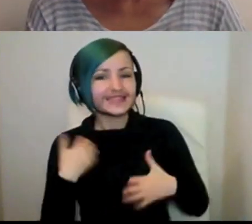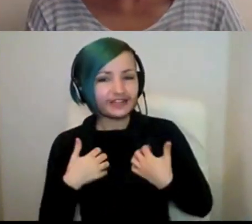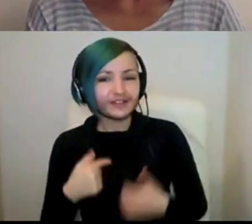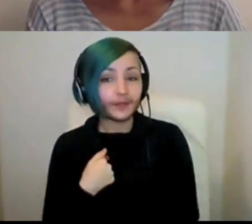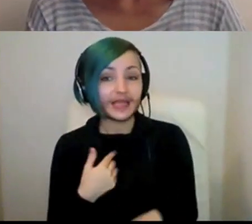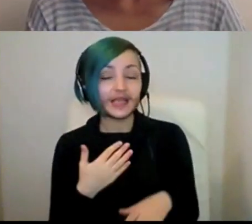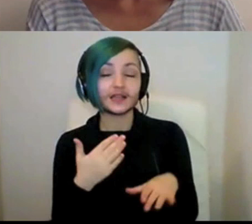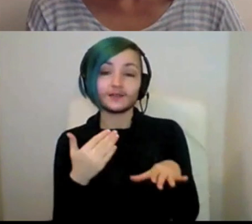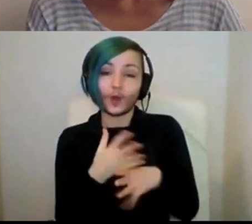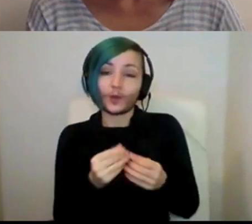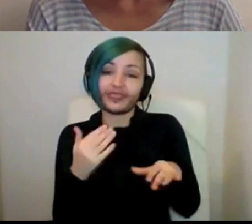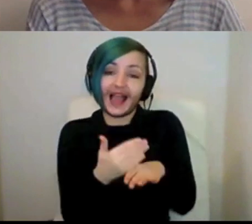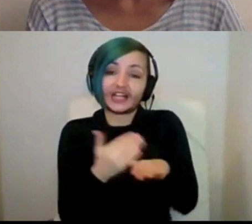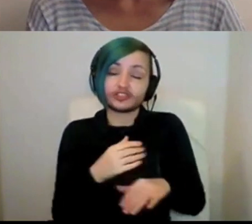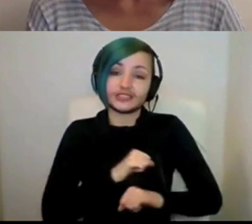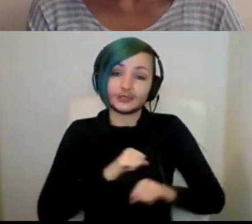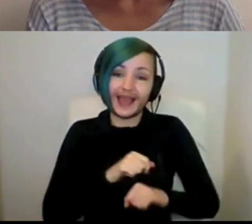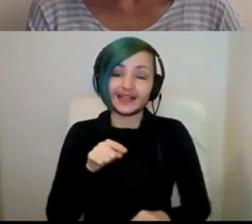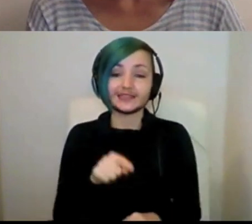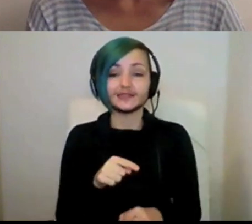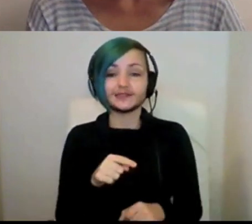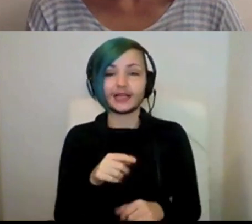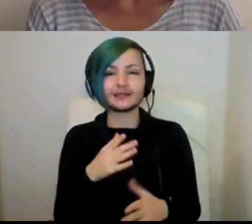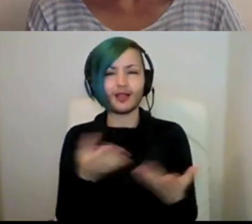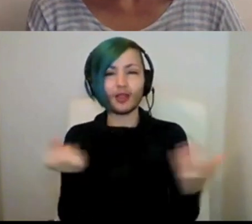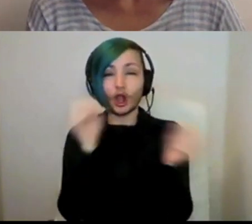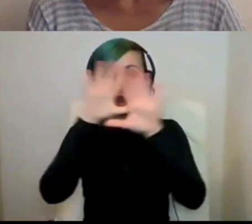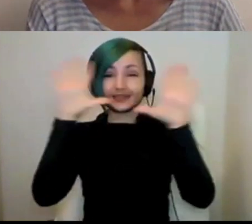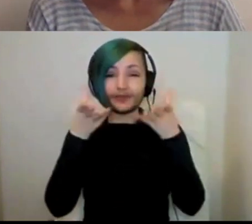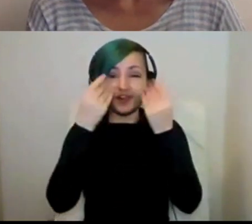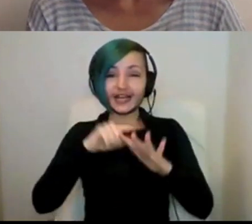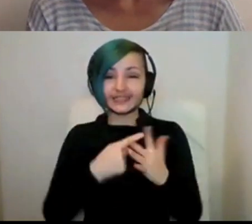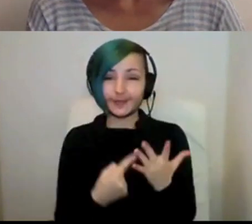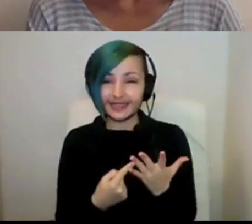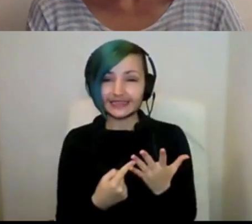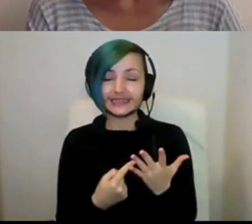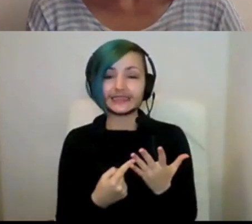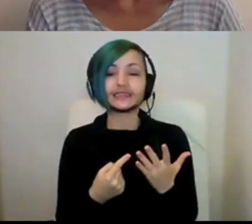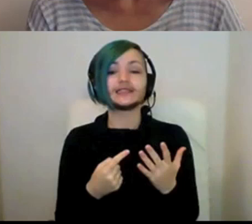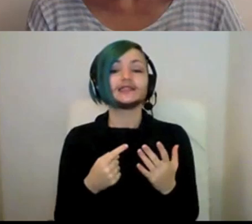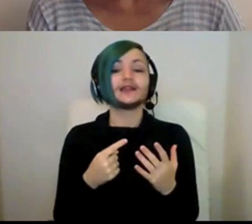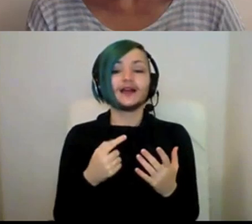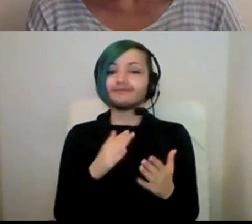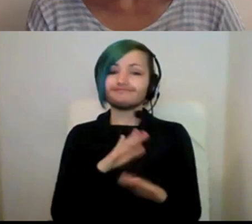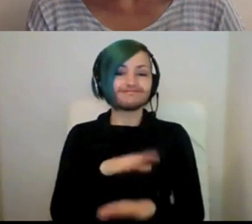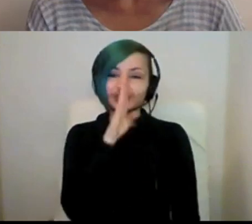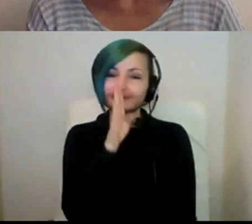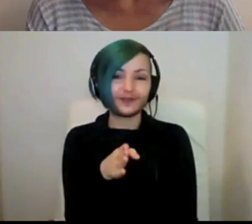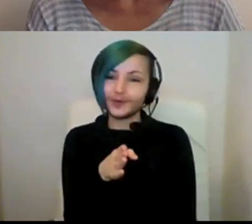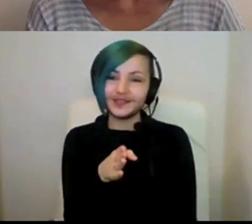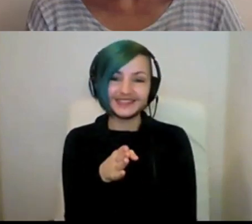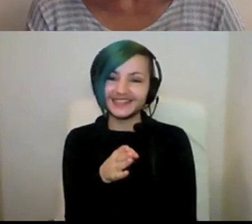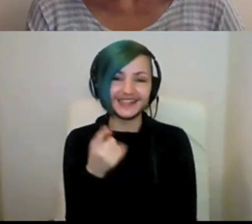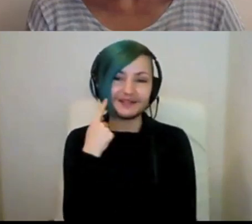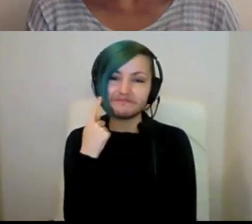working at ActionSpace is the whole concept of learning disability. Because it's not straightforward. Our artists